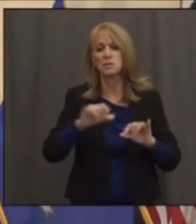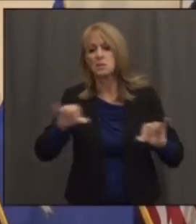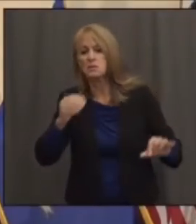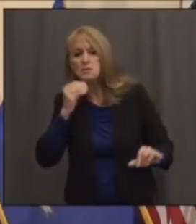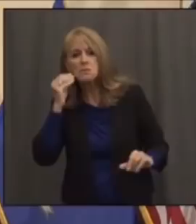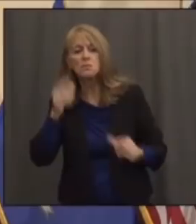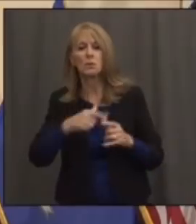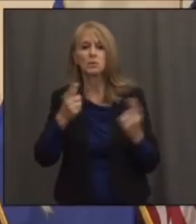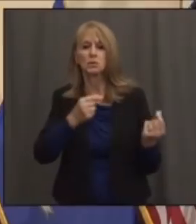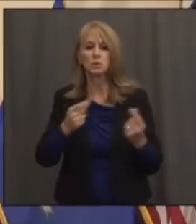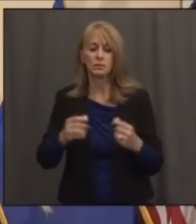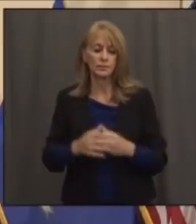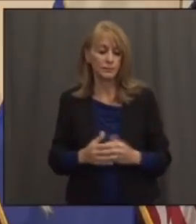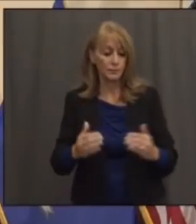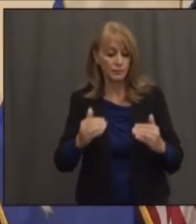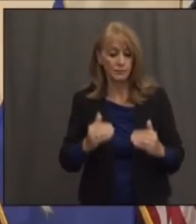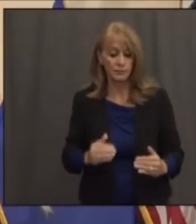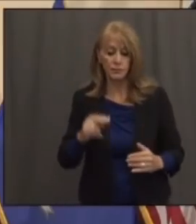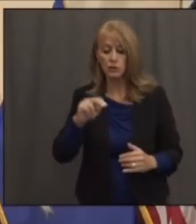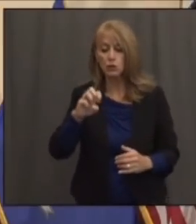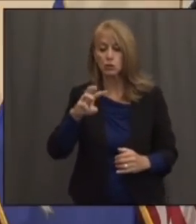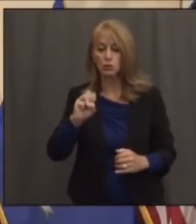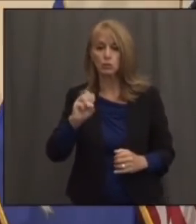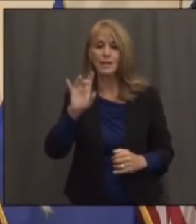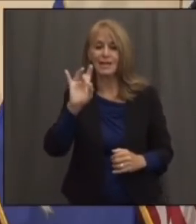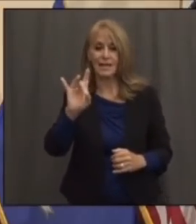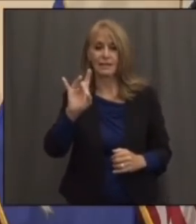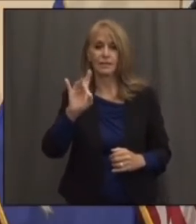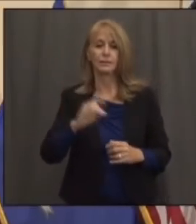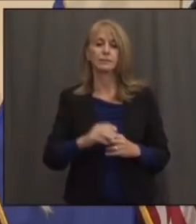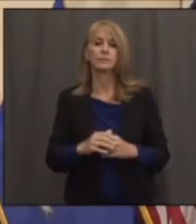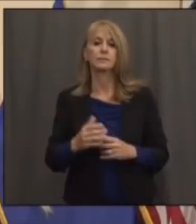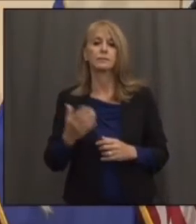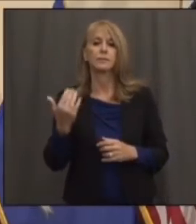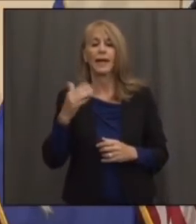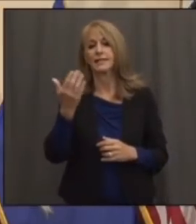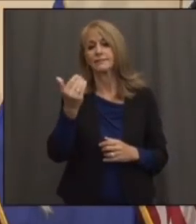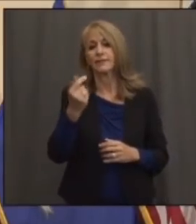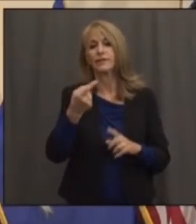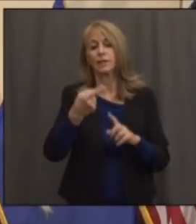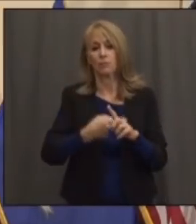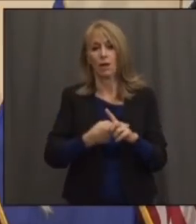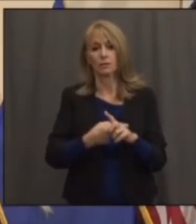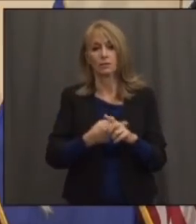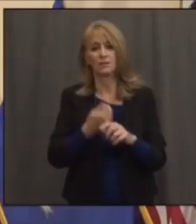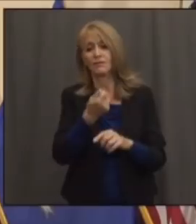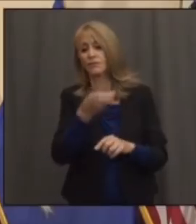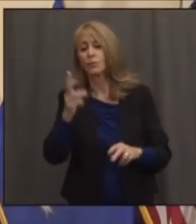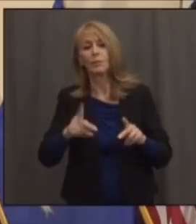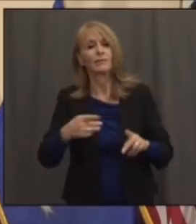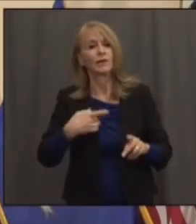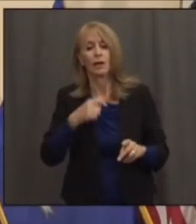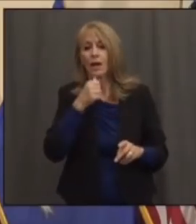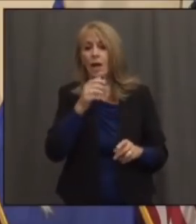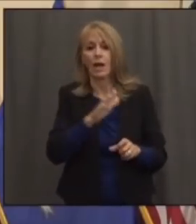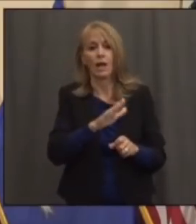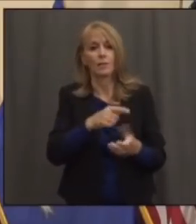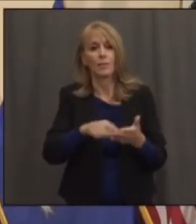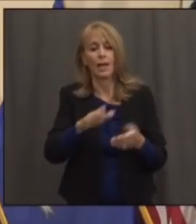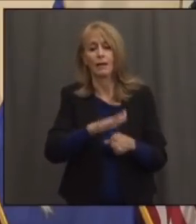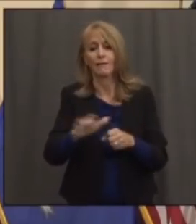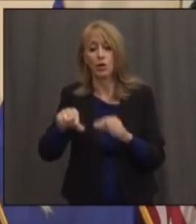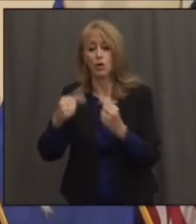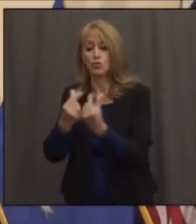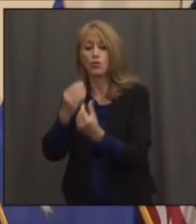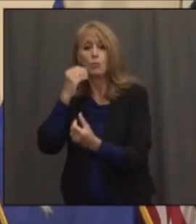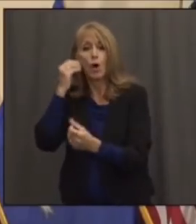Hey, Governor, some essential workers are looking over the past 15 months and feel like they are grossly underpaid right now. Group home workers are